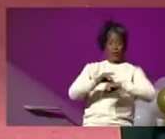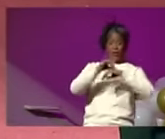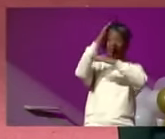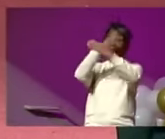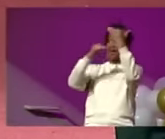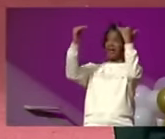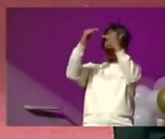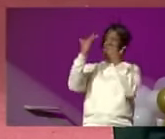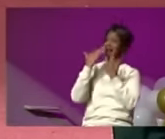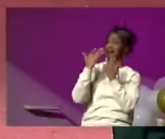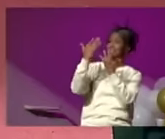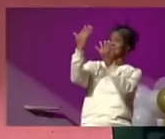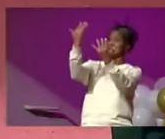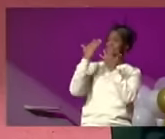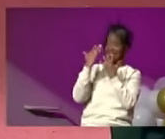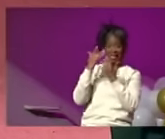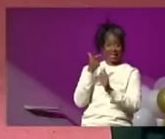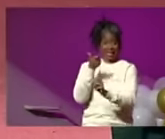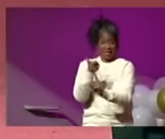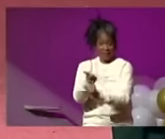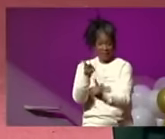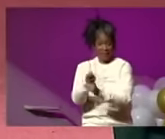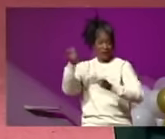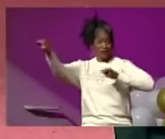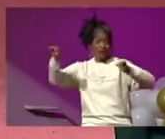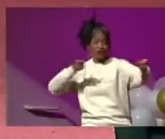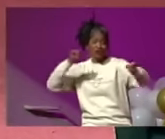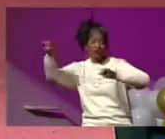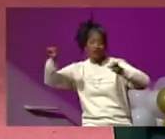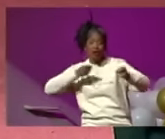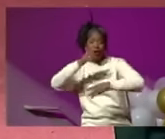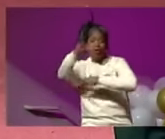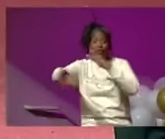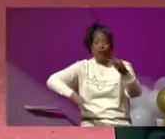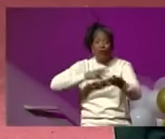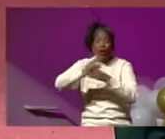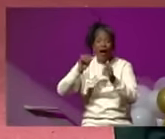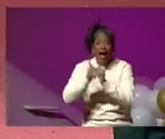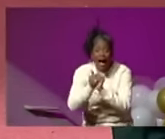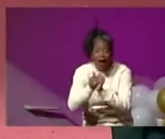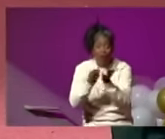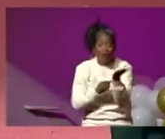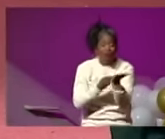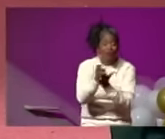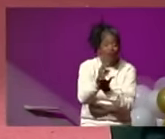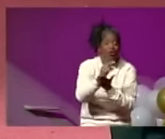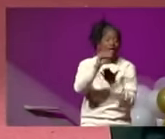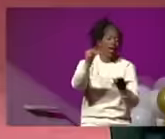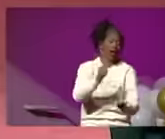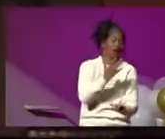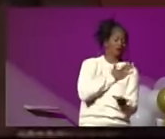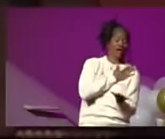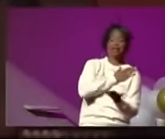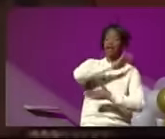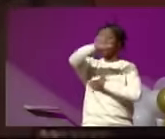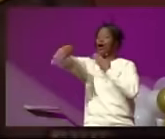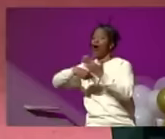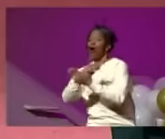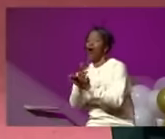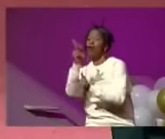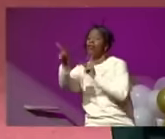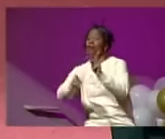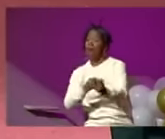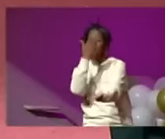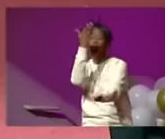sing. He rules the world with truth and grace. And let the nations prove the